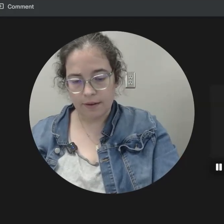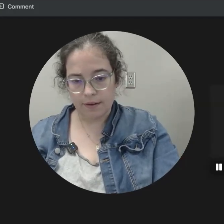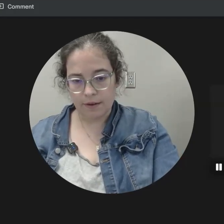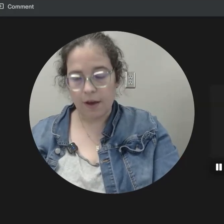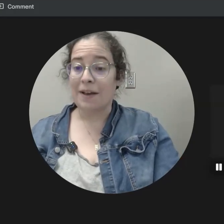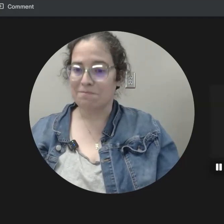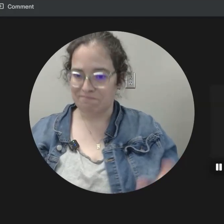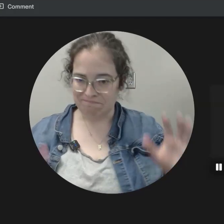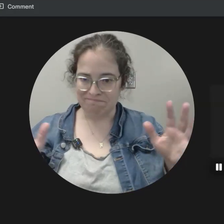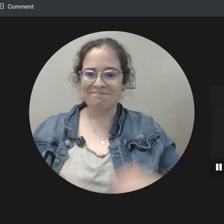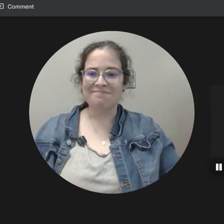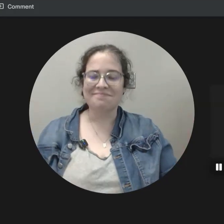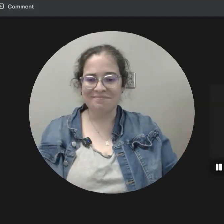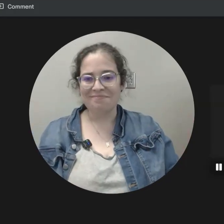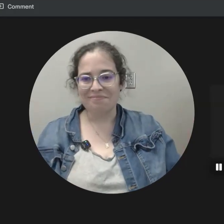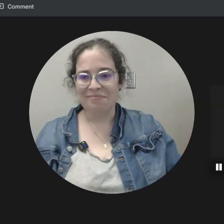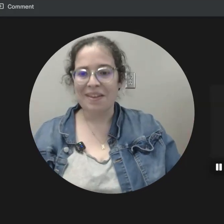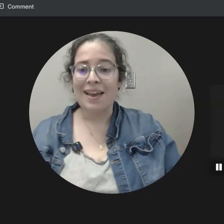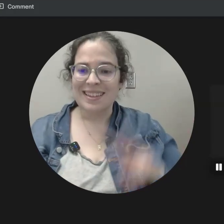Okay.